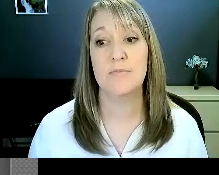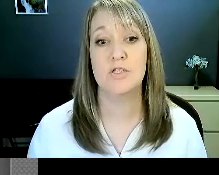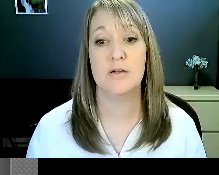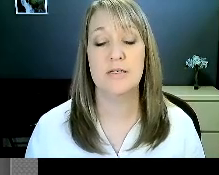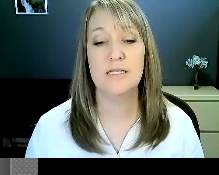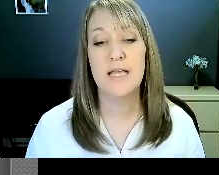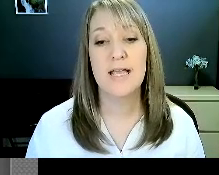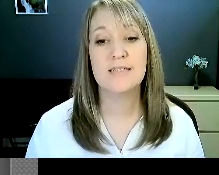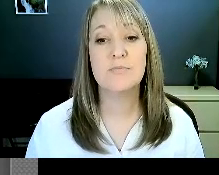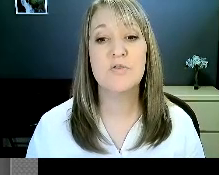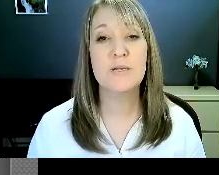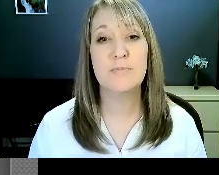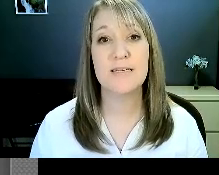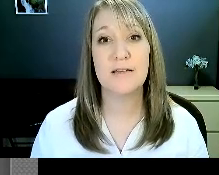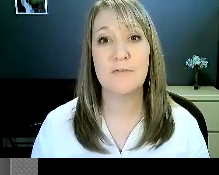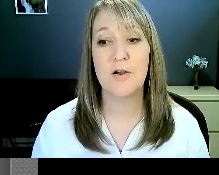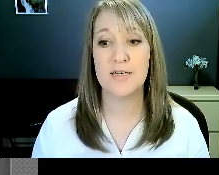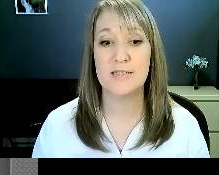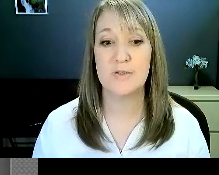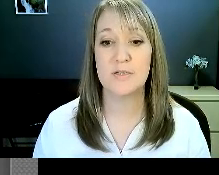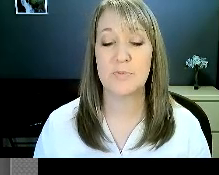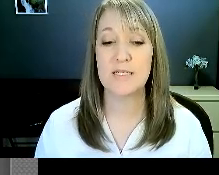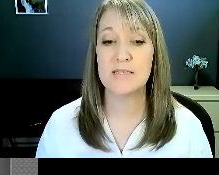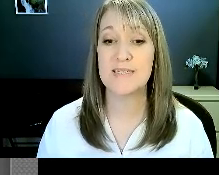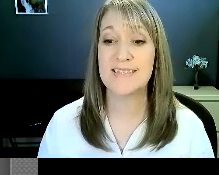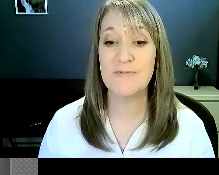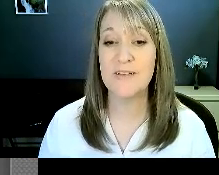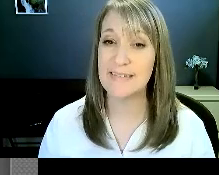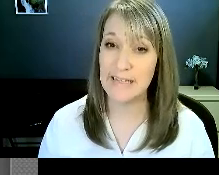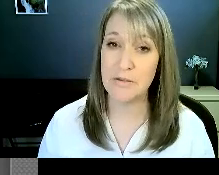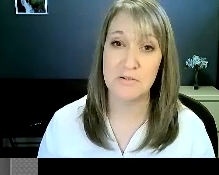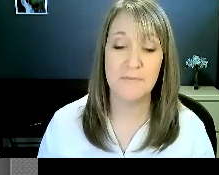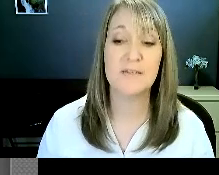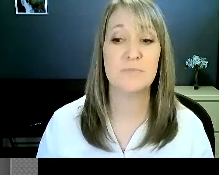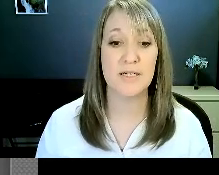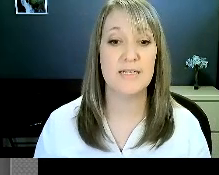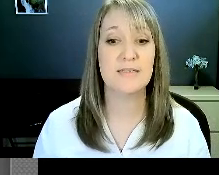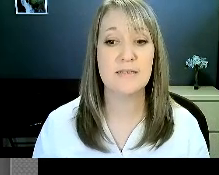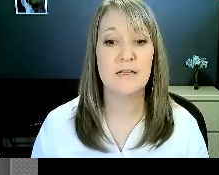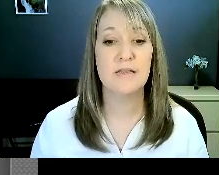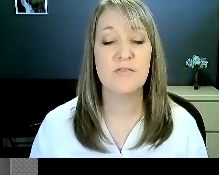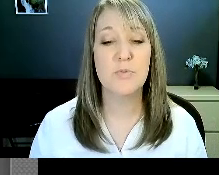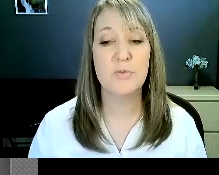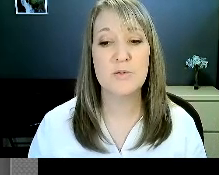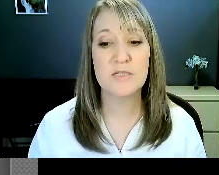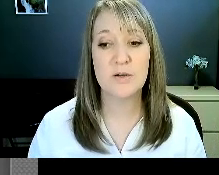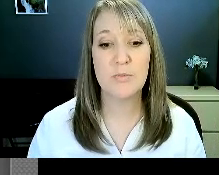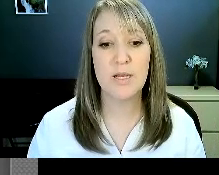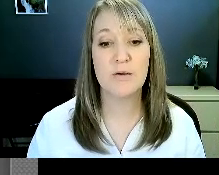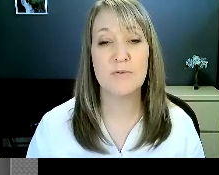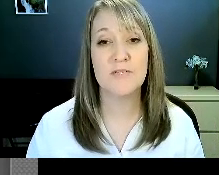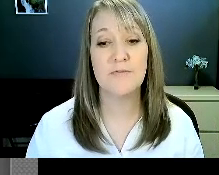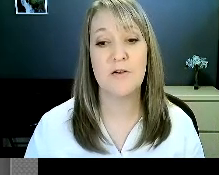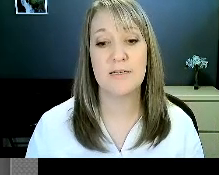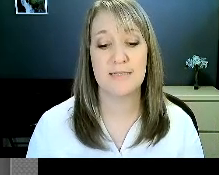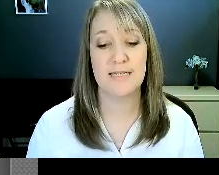View Image Art, is a movement by deaf artists to express specifically their deaf experience. The movement was started by a